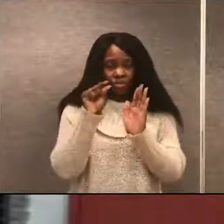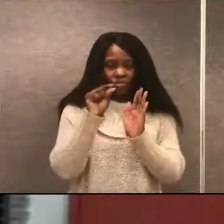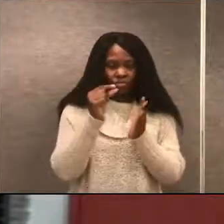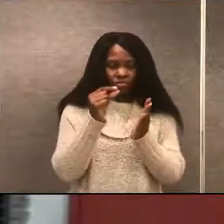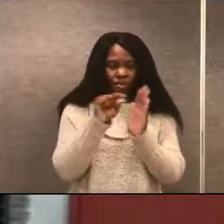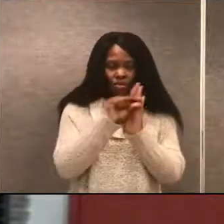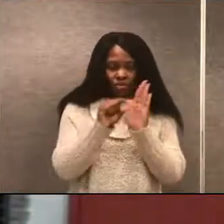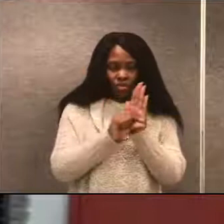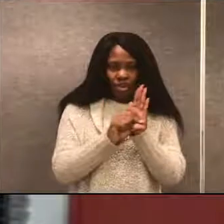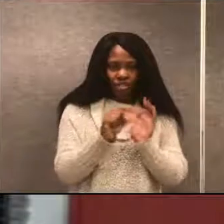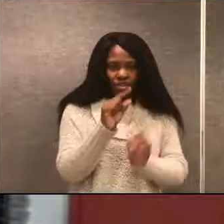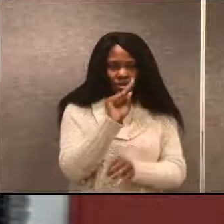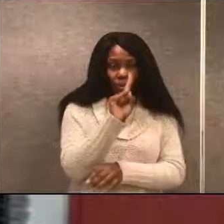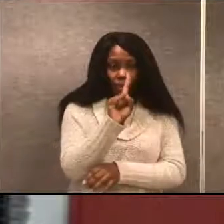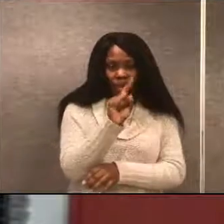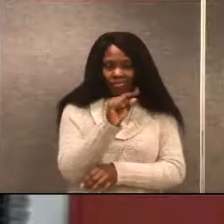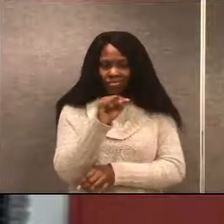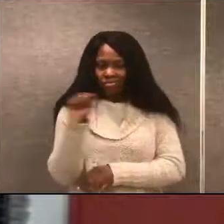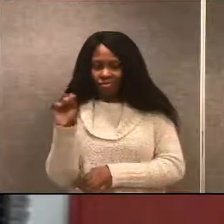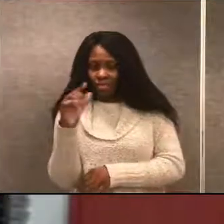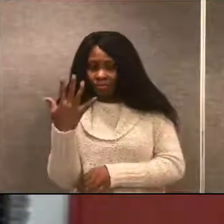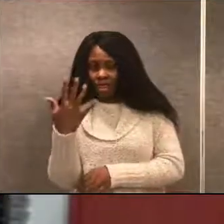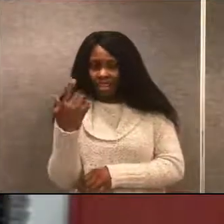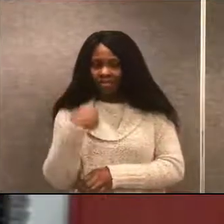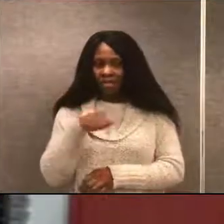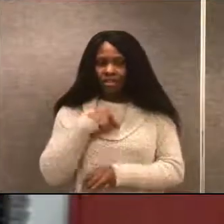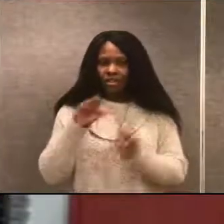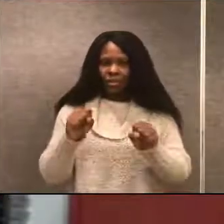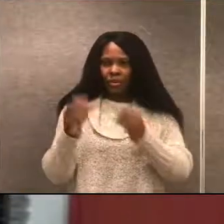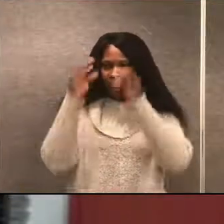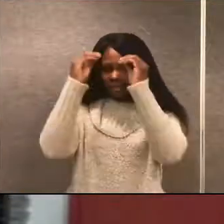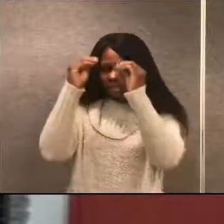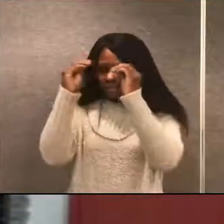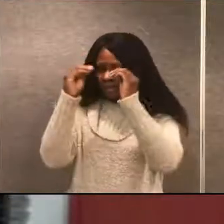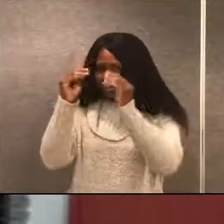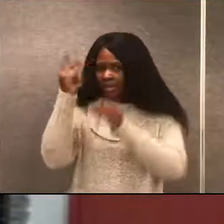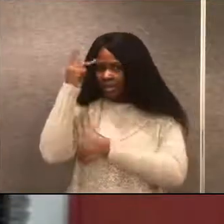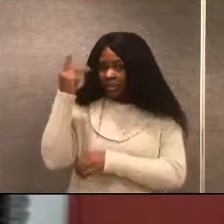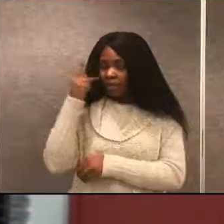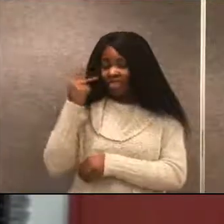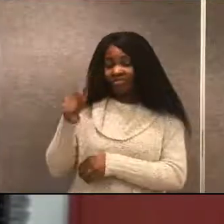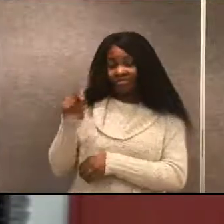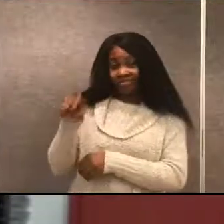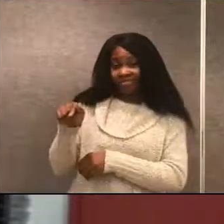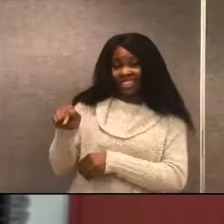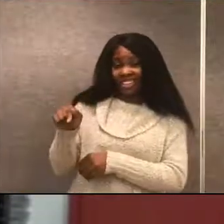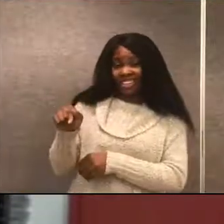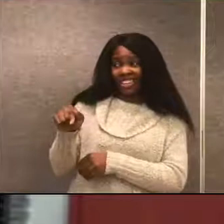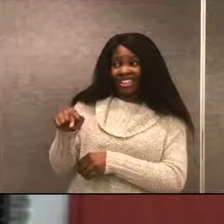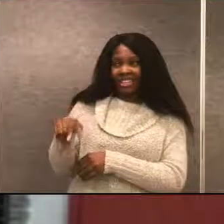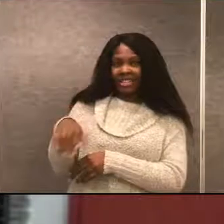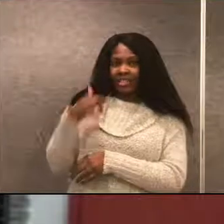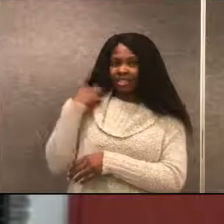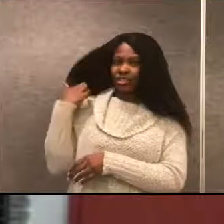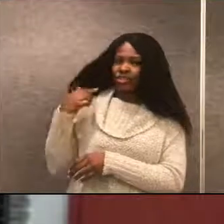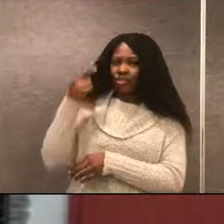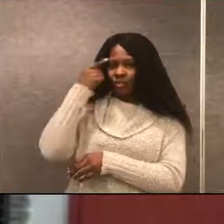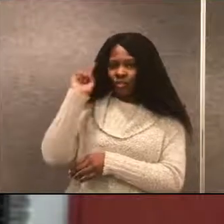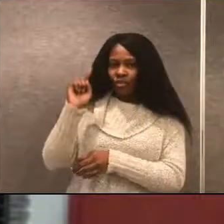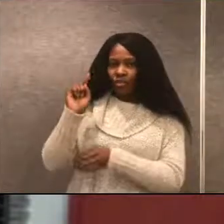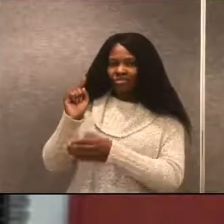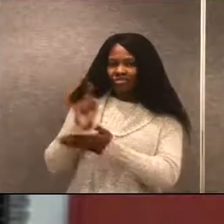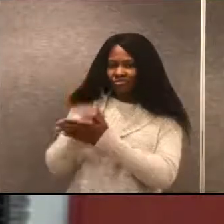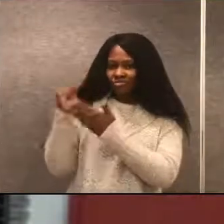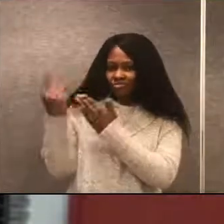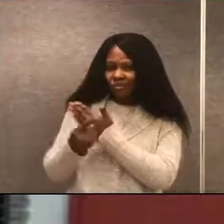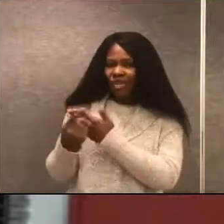so that we can teach the parents a week before that this is going to be the standards for the upcoming week, so that they can assist